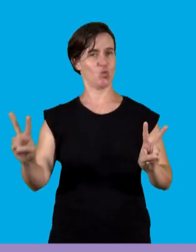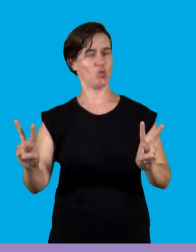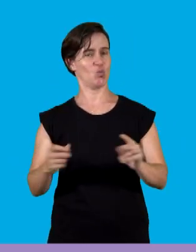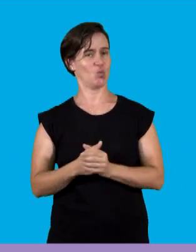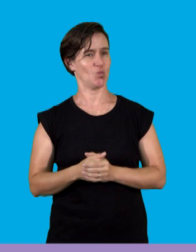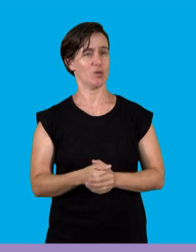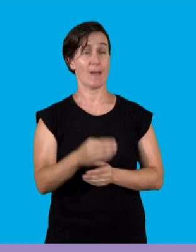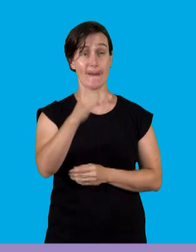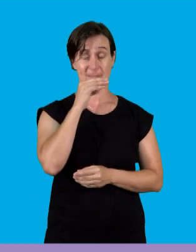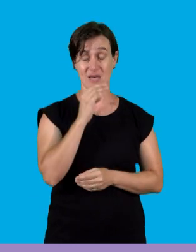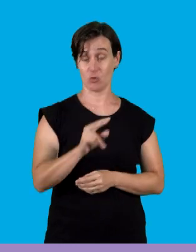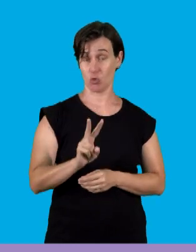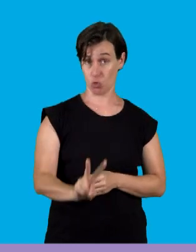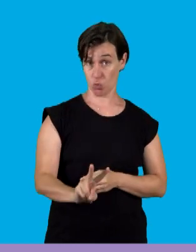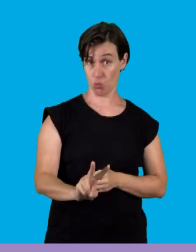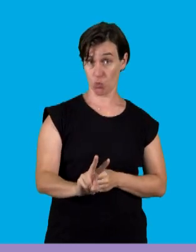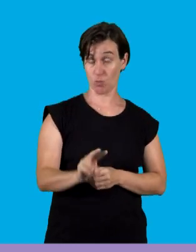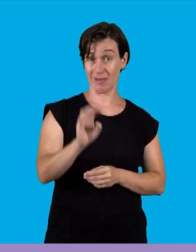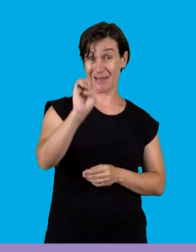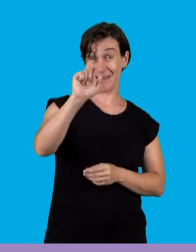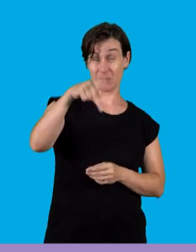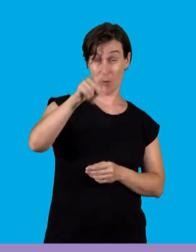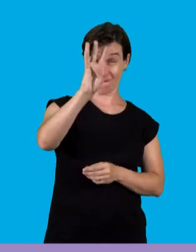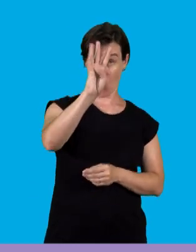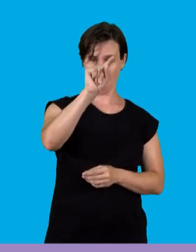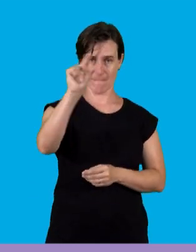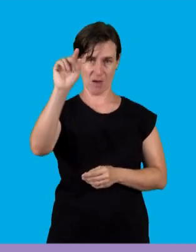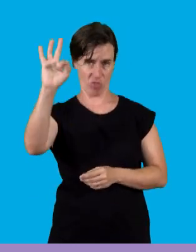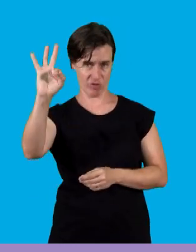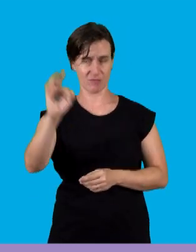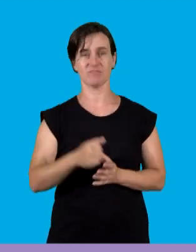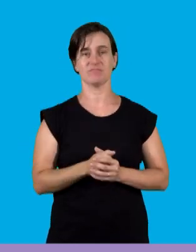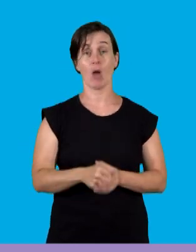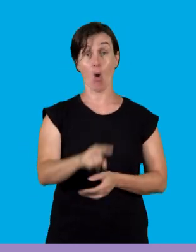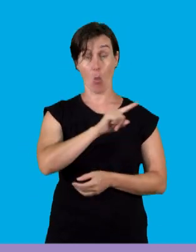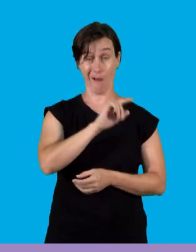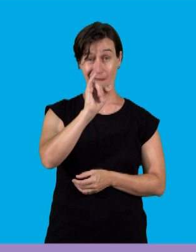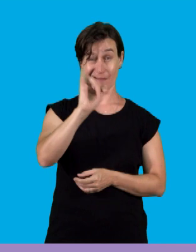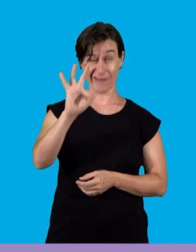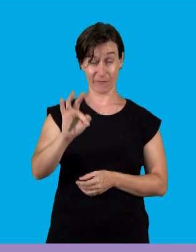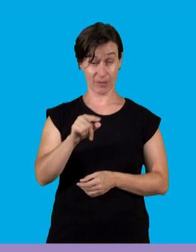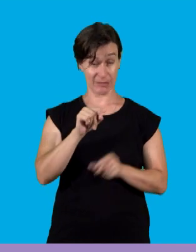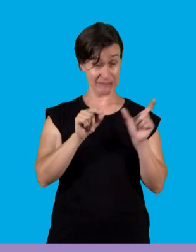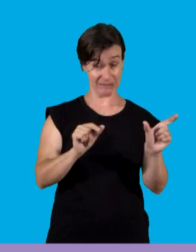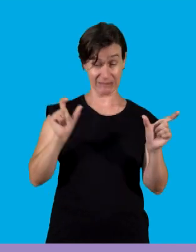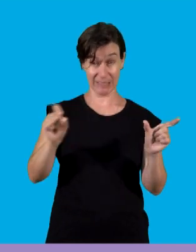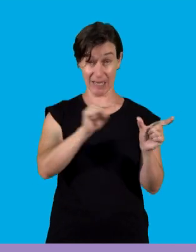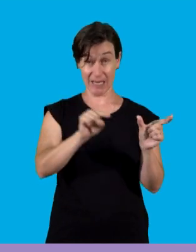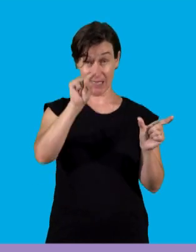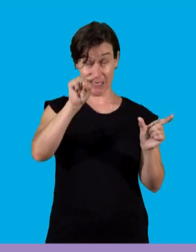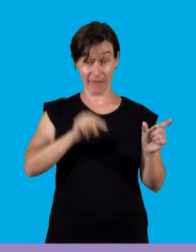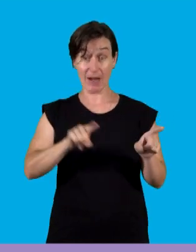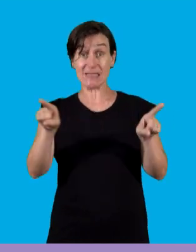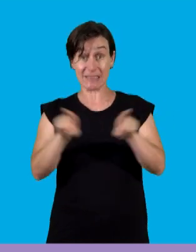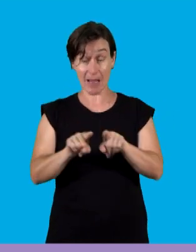to say the base 2, and we are going to say 4 minus 3, because when we are dividing powers that have the